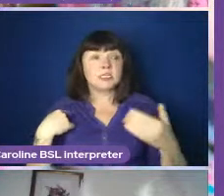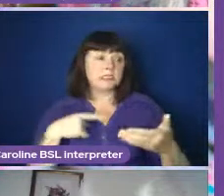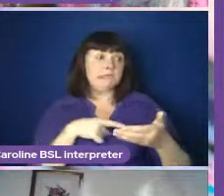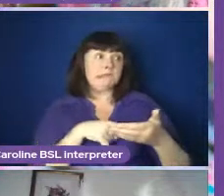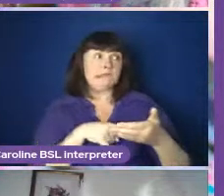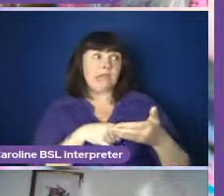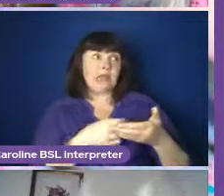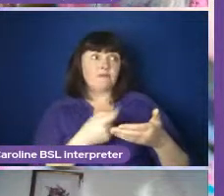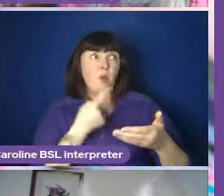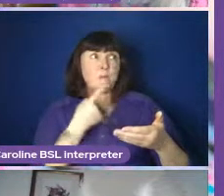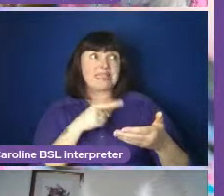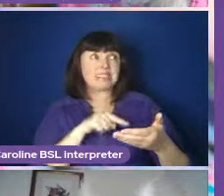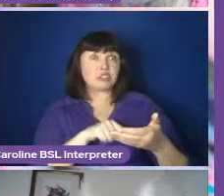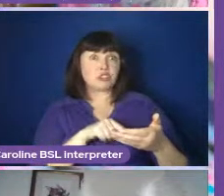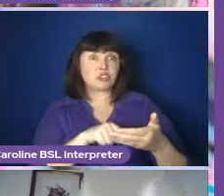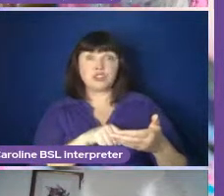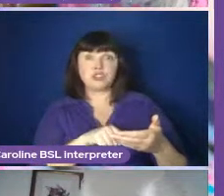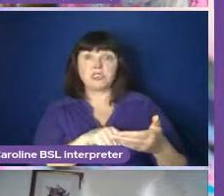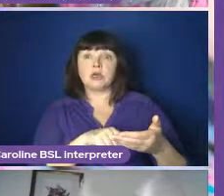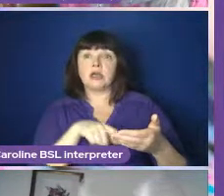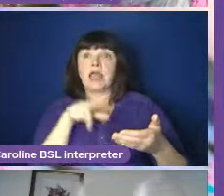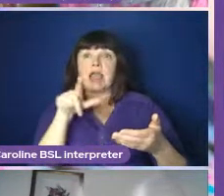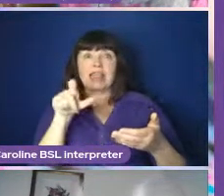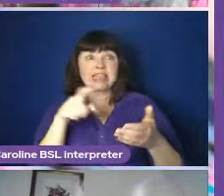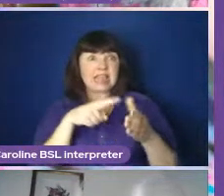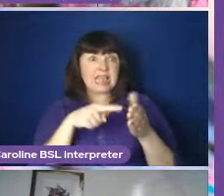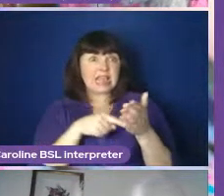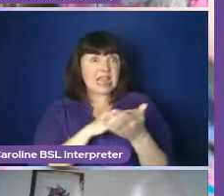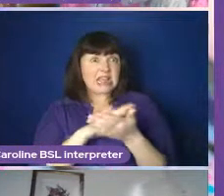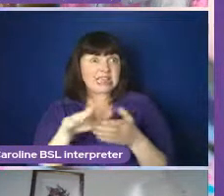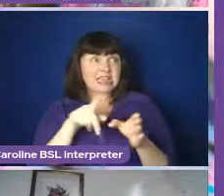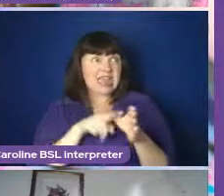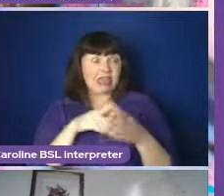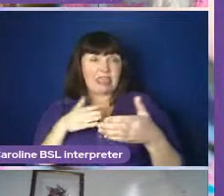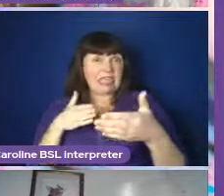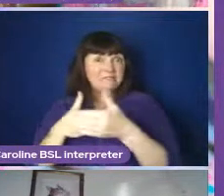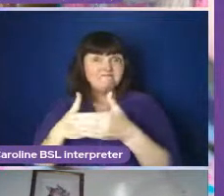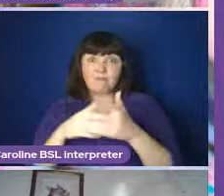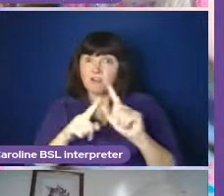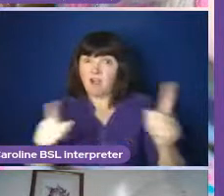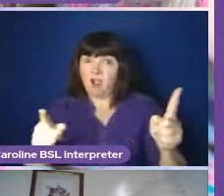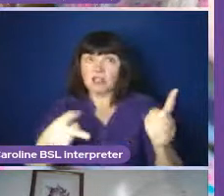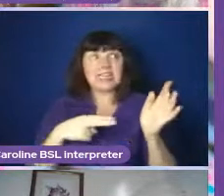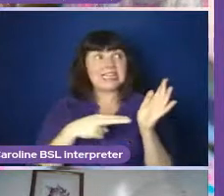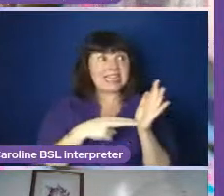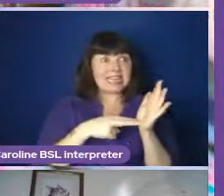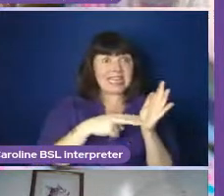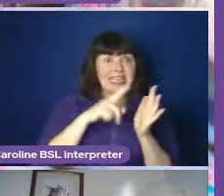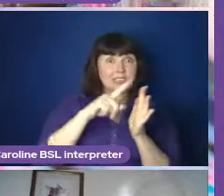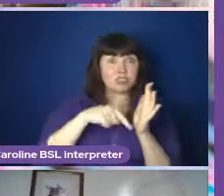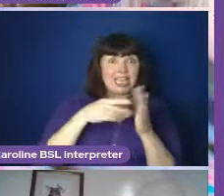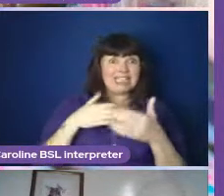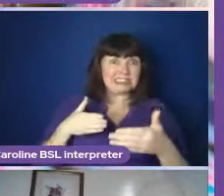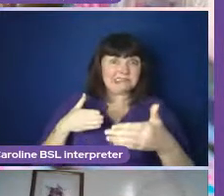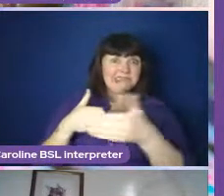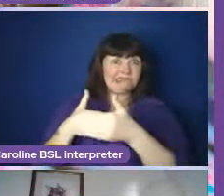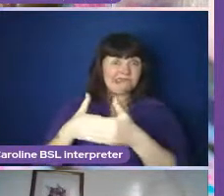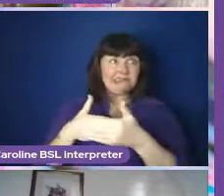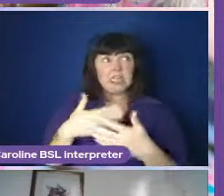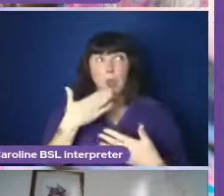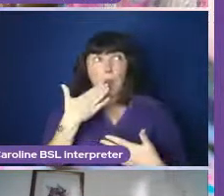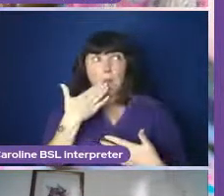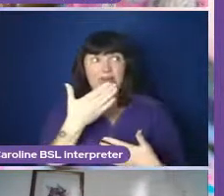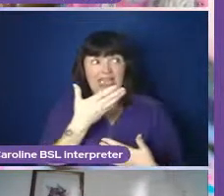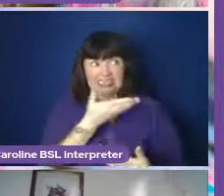that Kathy can't get in and neither can Nikki and Jaden. So, please, can you wave your magical